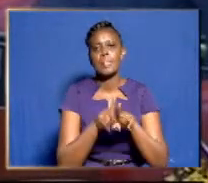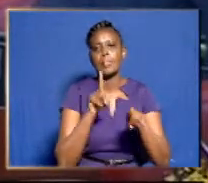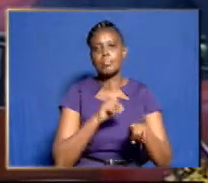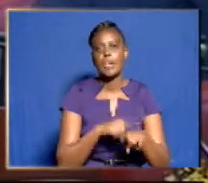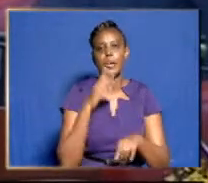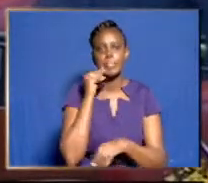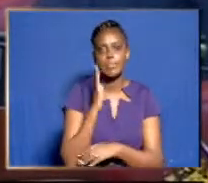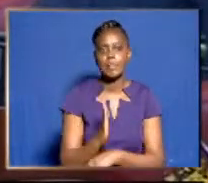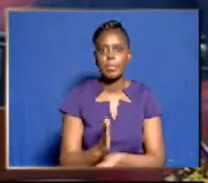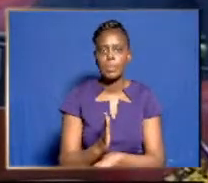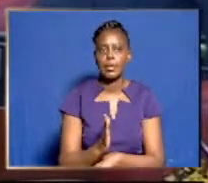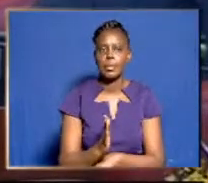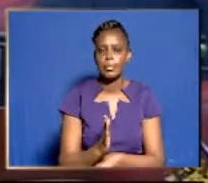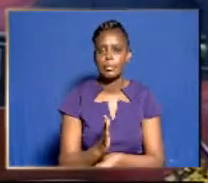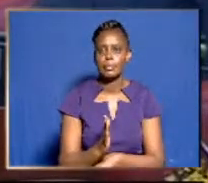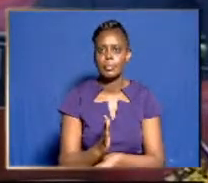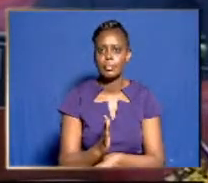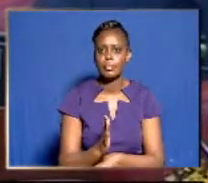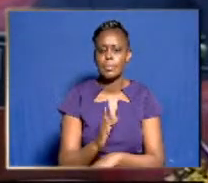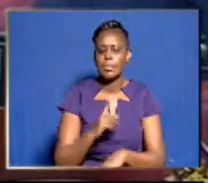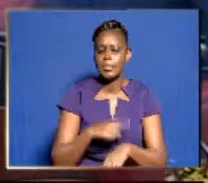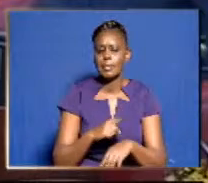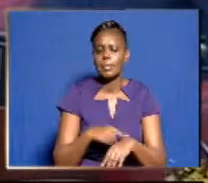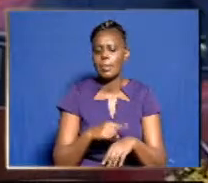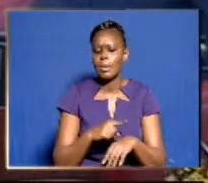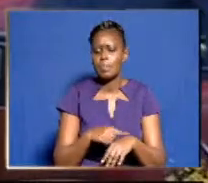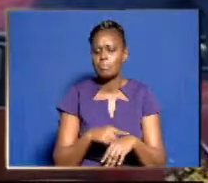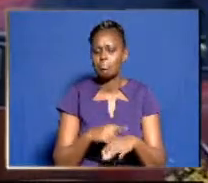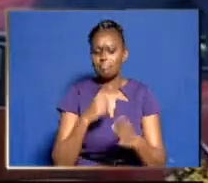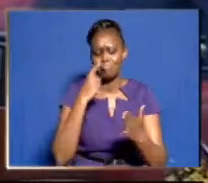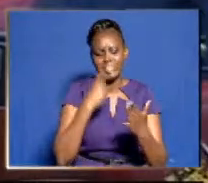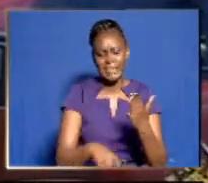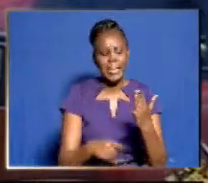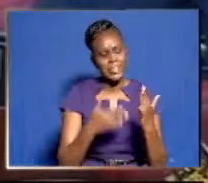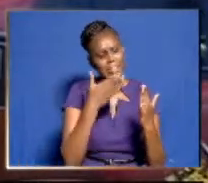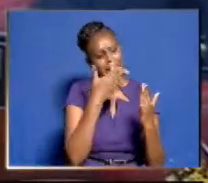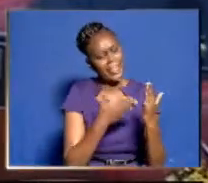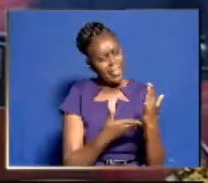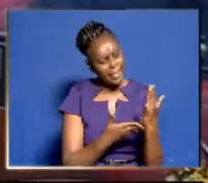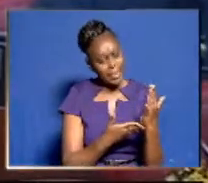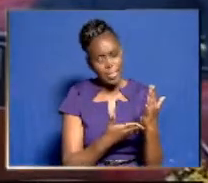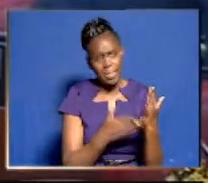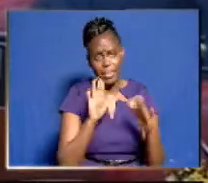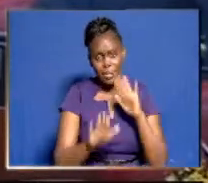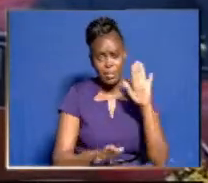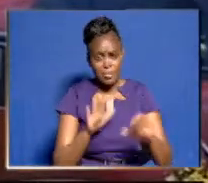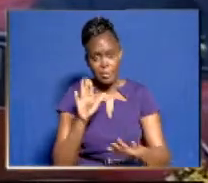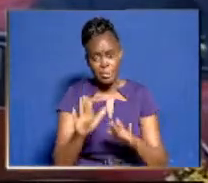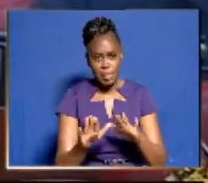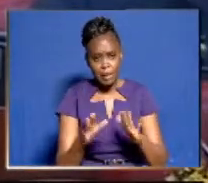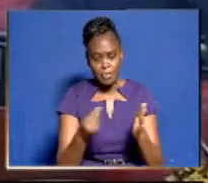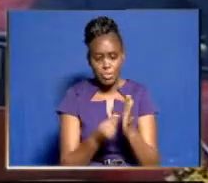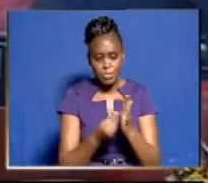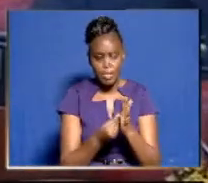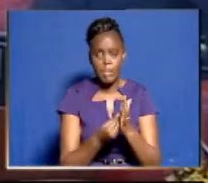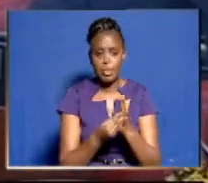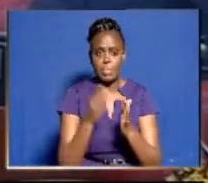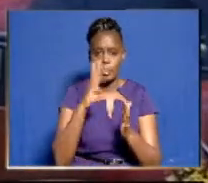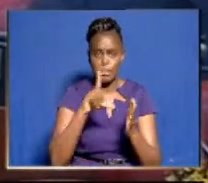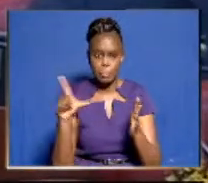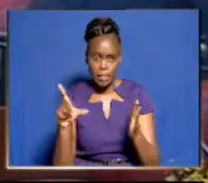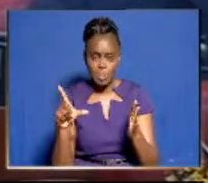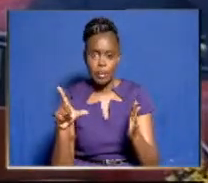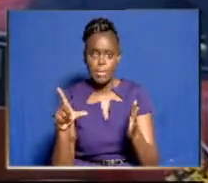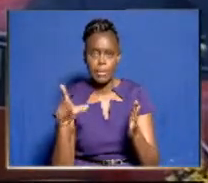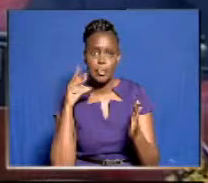Honorable Speaker, when you look at the tax measures being undertaken to finance this bill, Honorable